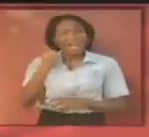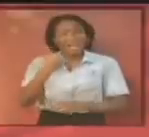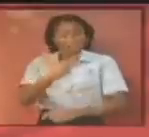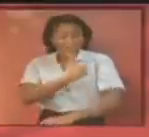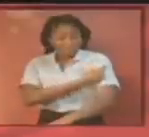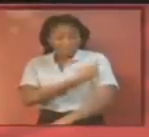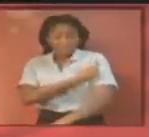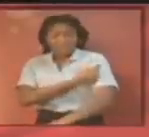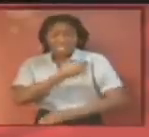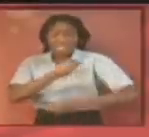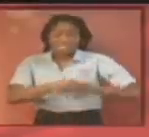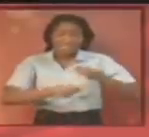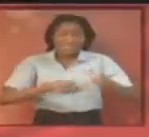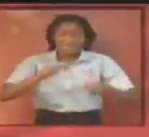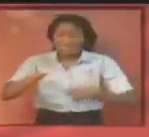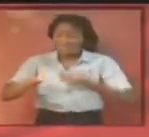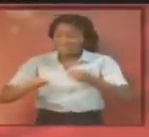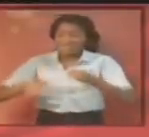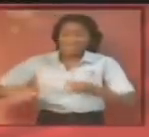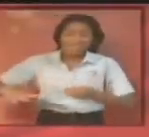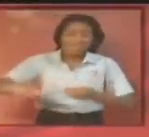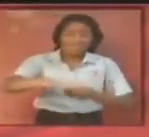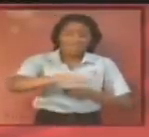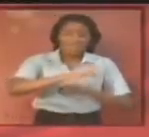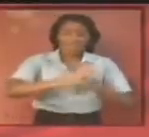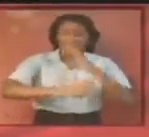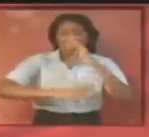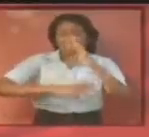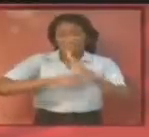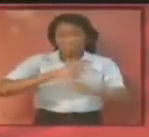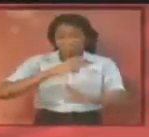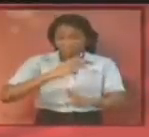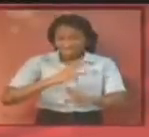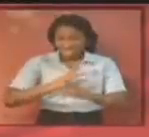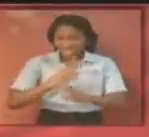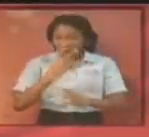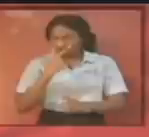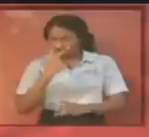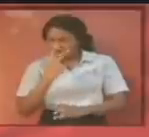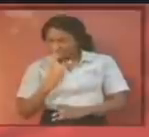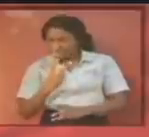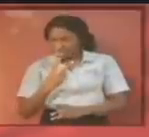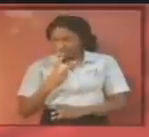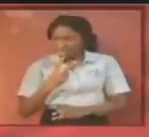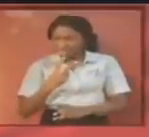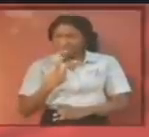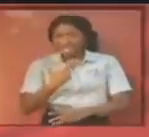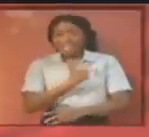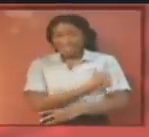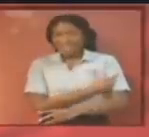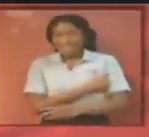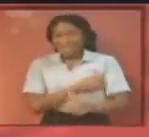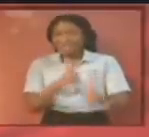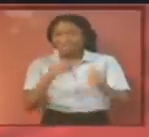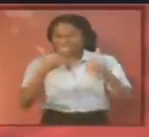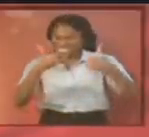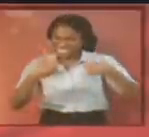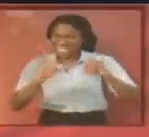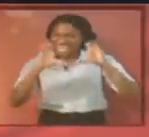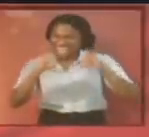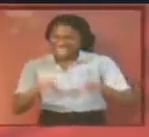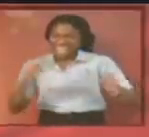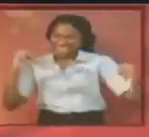And what we have is a lot of real-world data indicating that vaccines remain extremely effective against